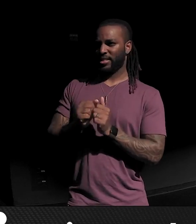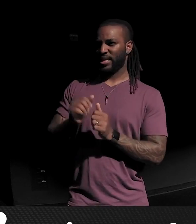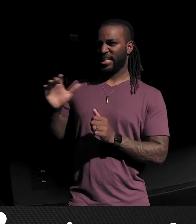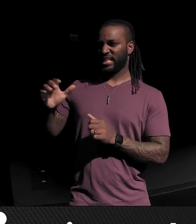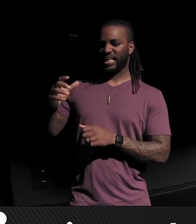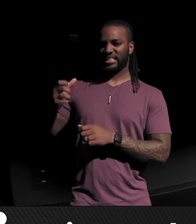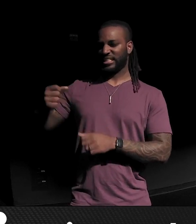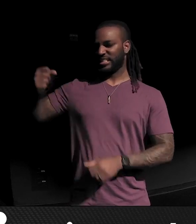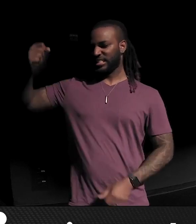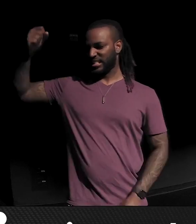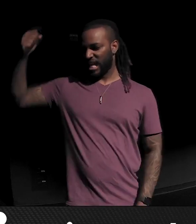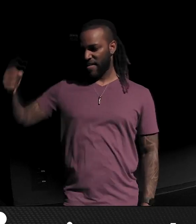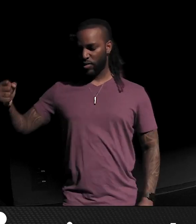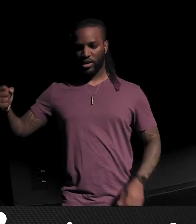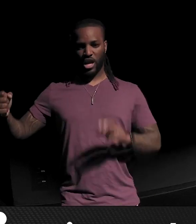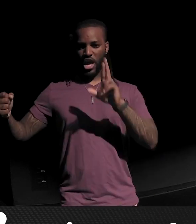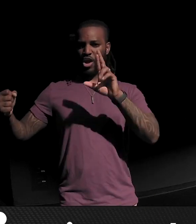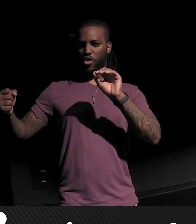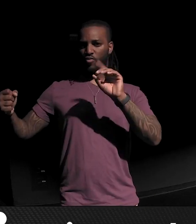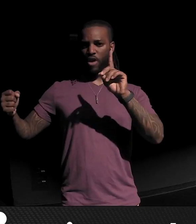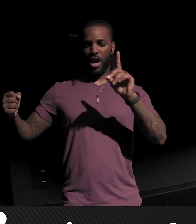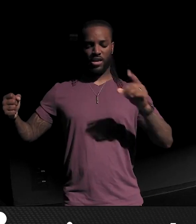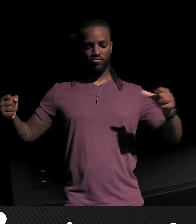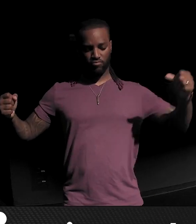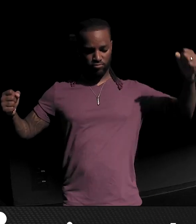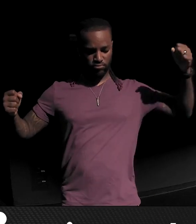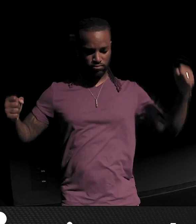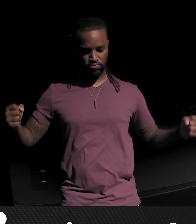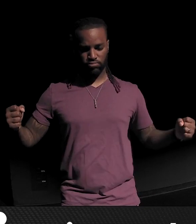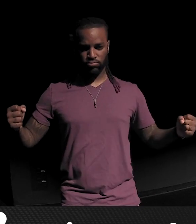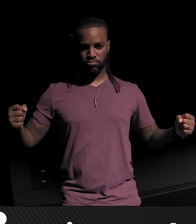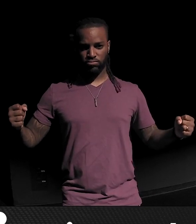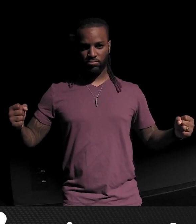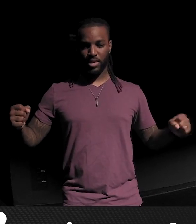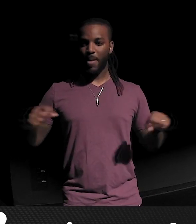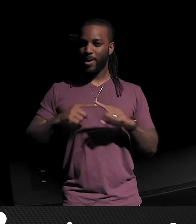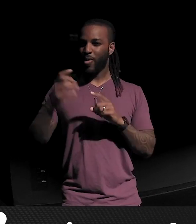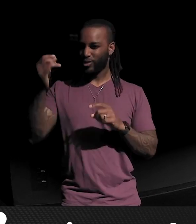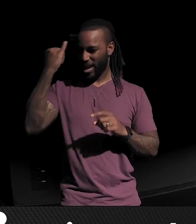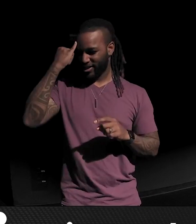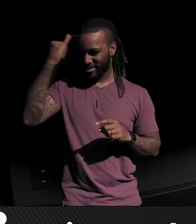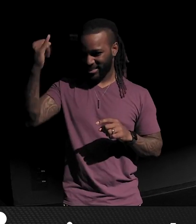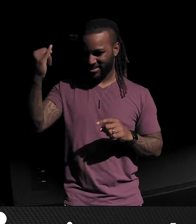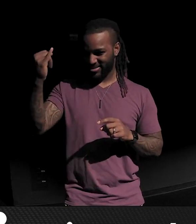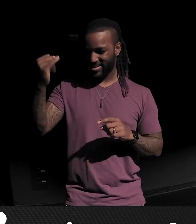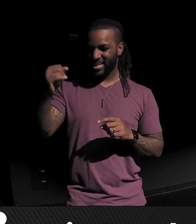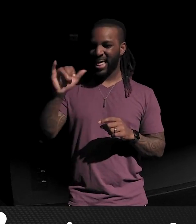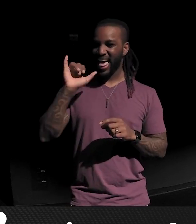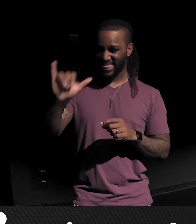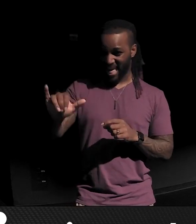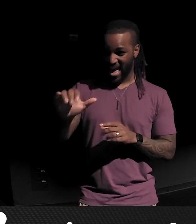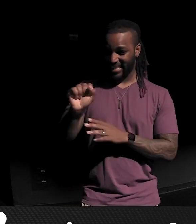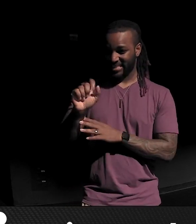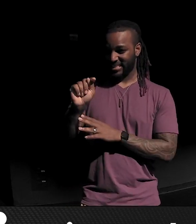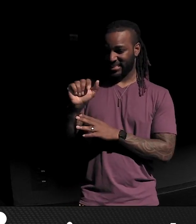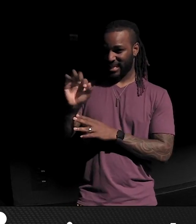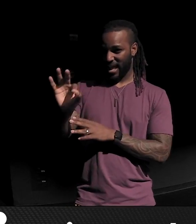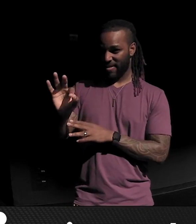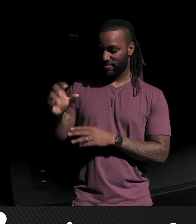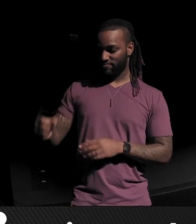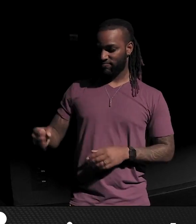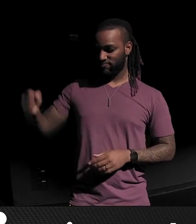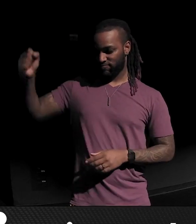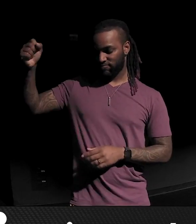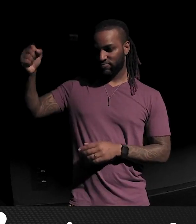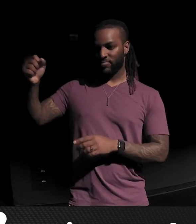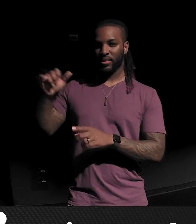in one side and a rod in the other. But I want you to understand that staff, that's to direct, right? That's